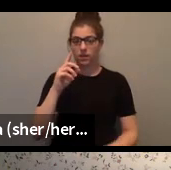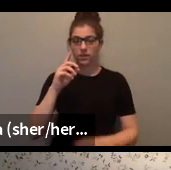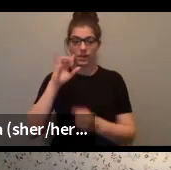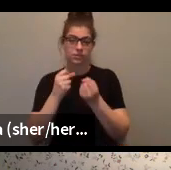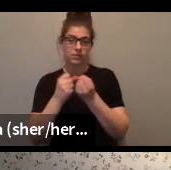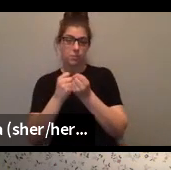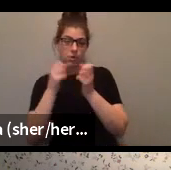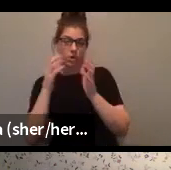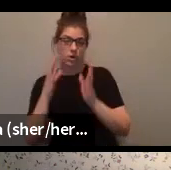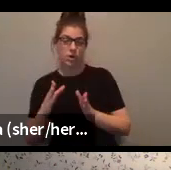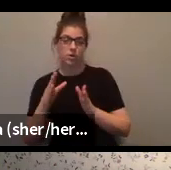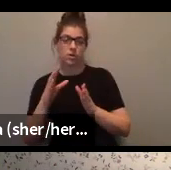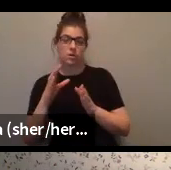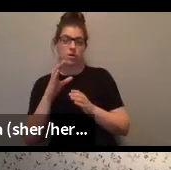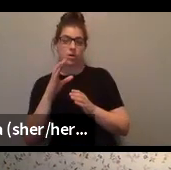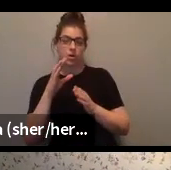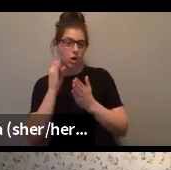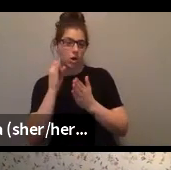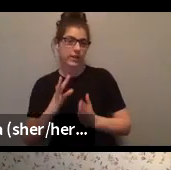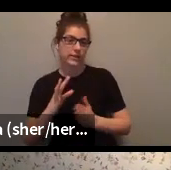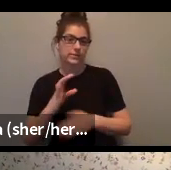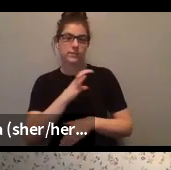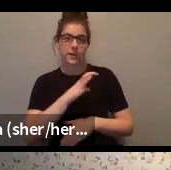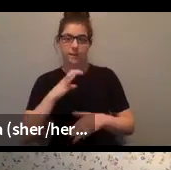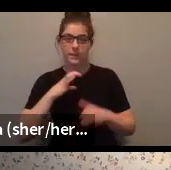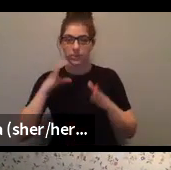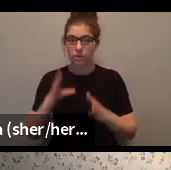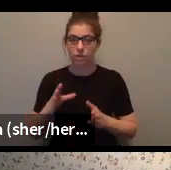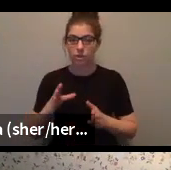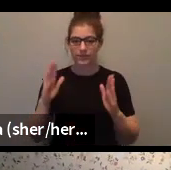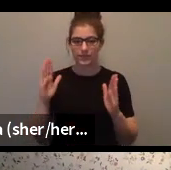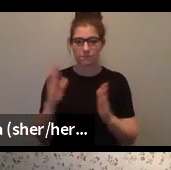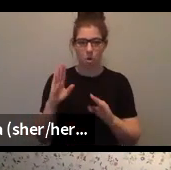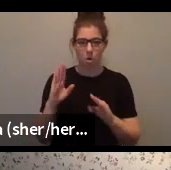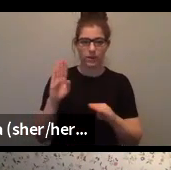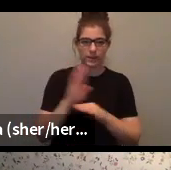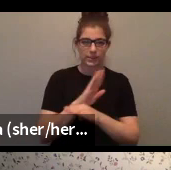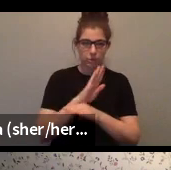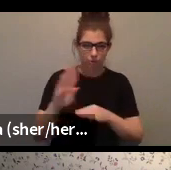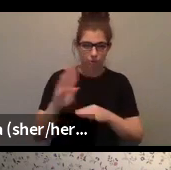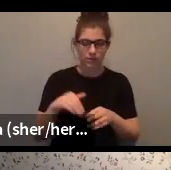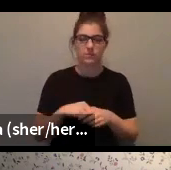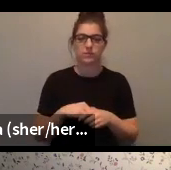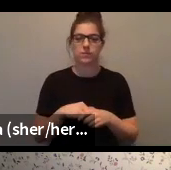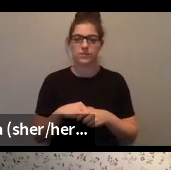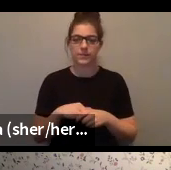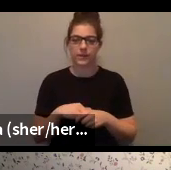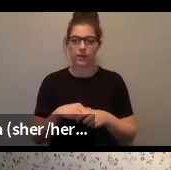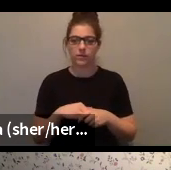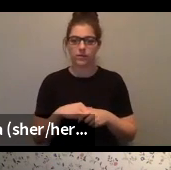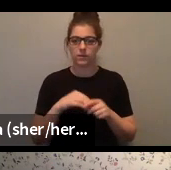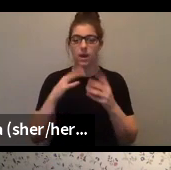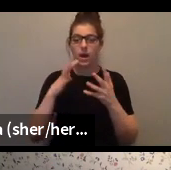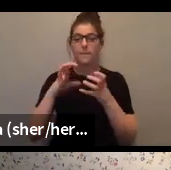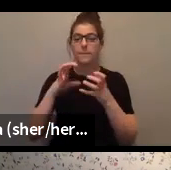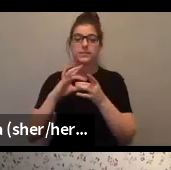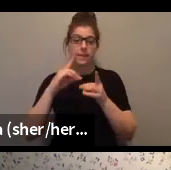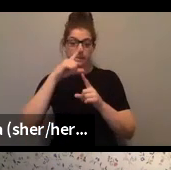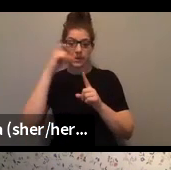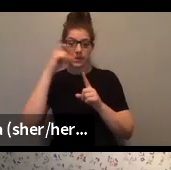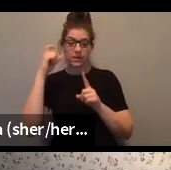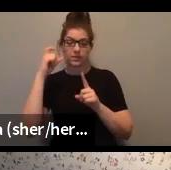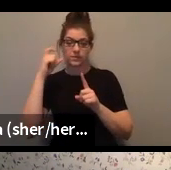artists, commissioner, et cetera, in a small institution. I want to say, because I am so